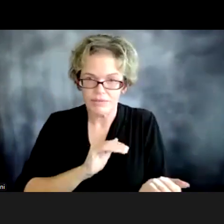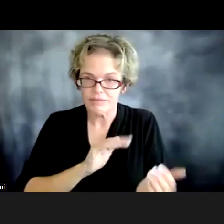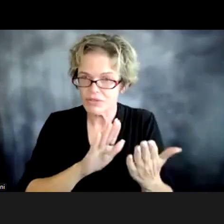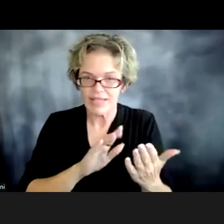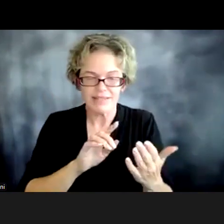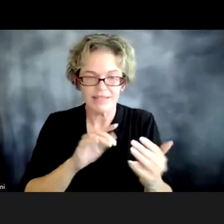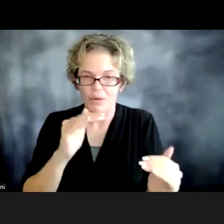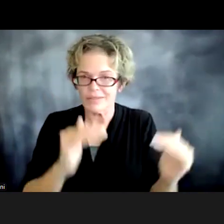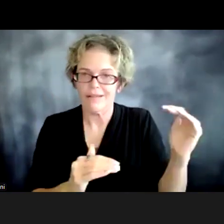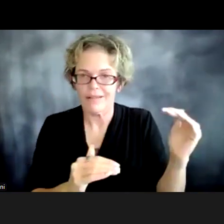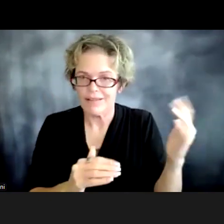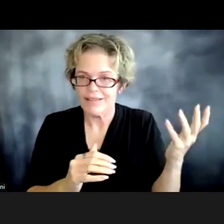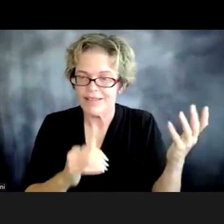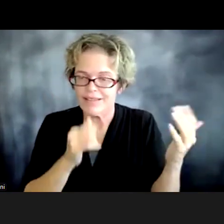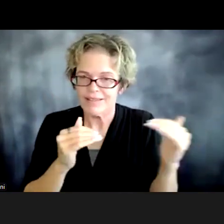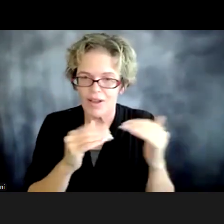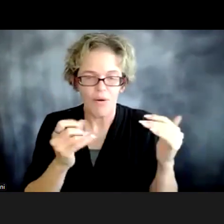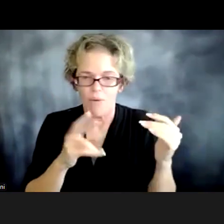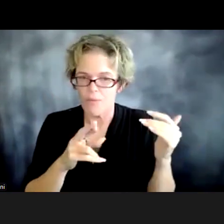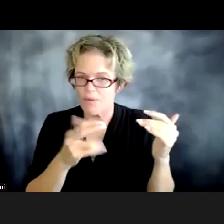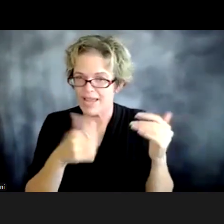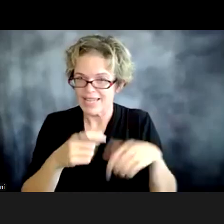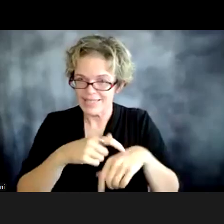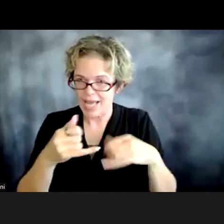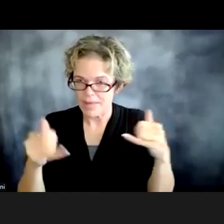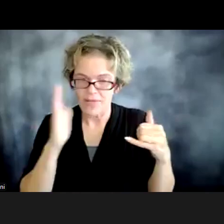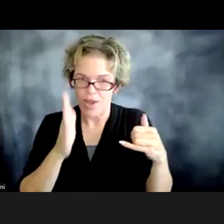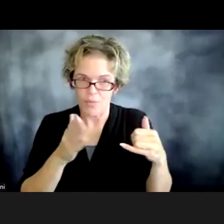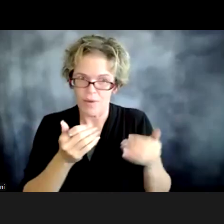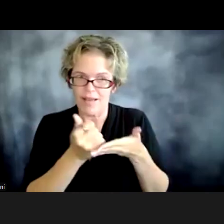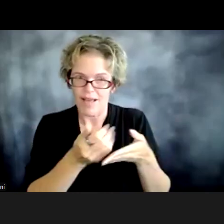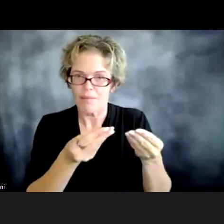any timeline for addressing those disparities?